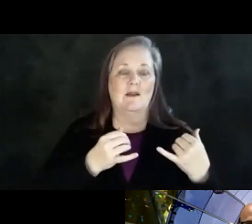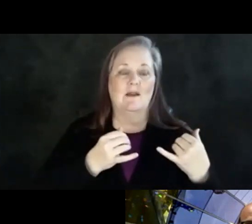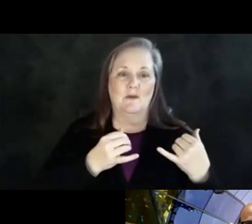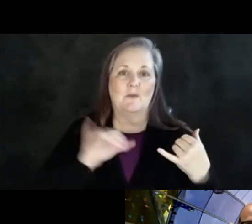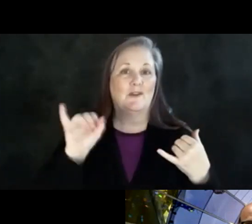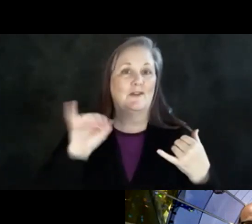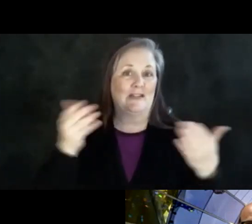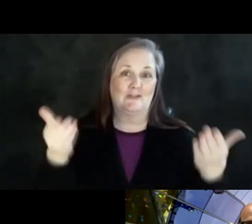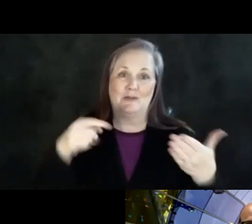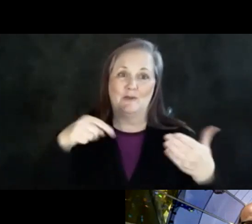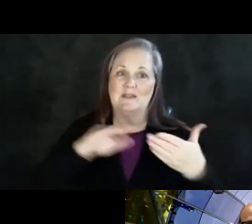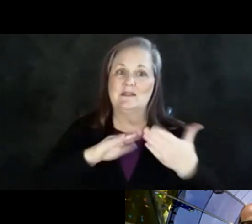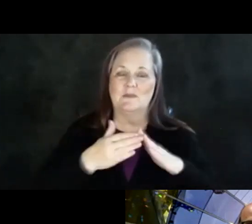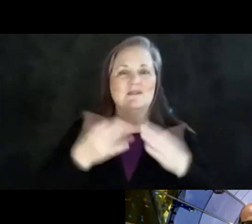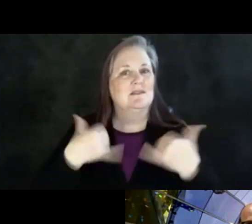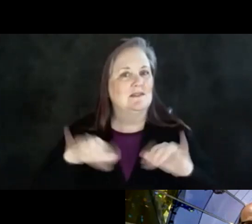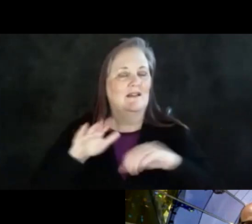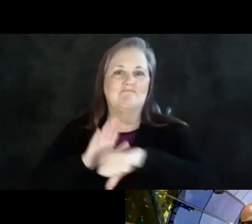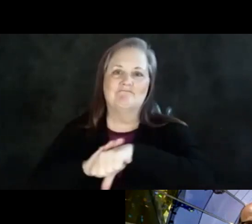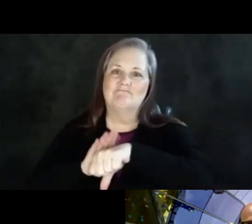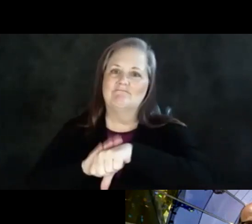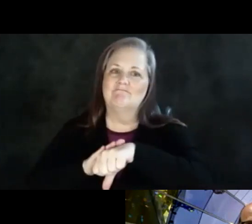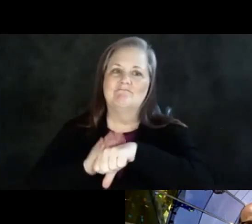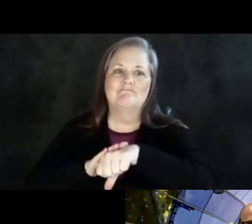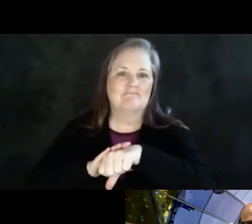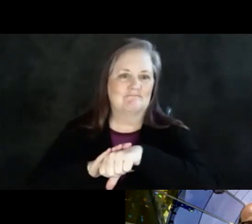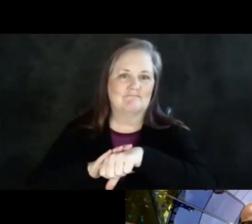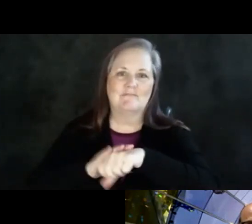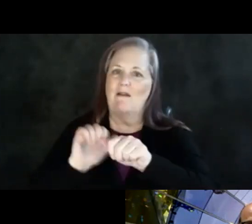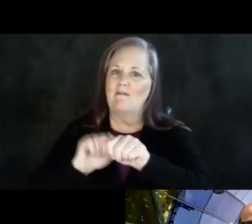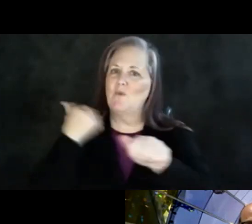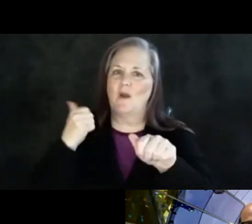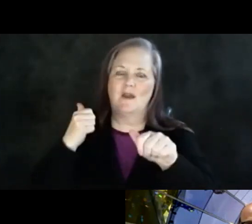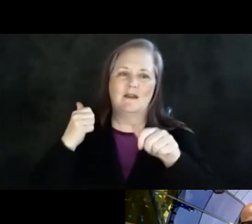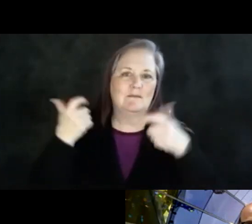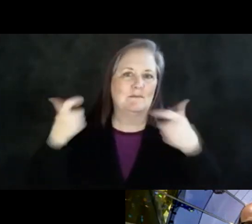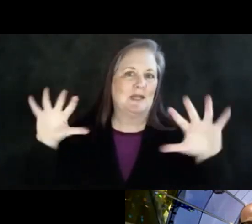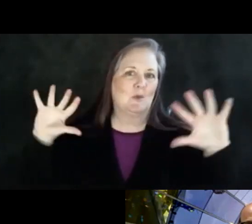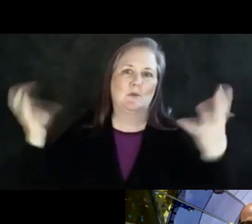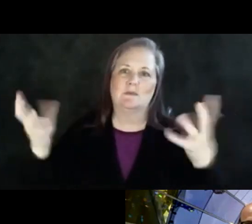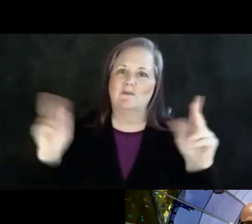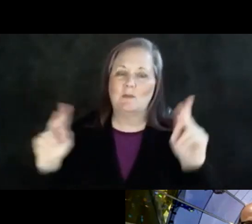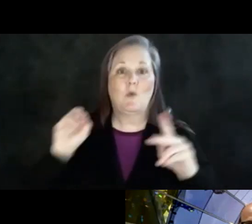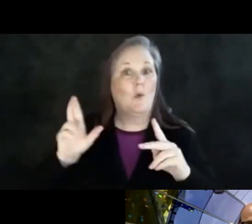in the community, we still advise that you avoid gatherings with people outside of your household.